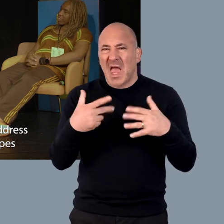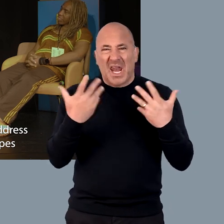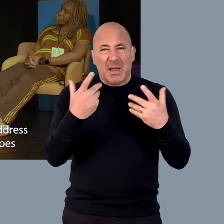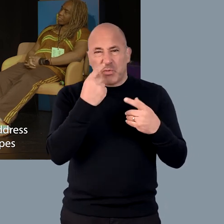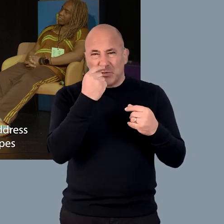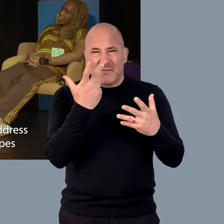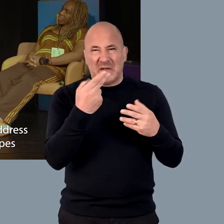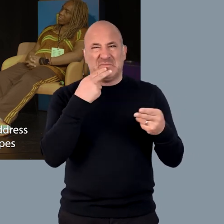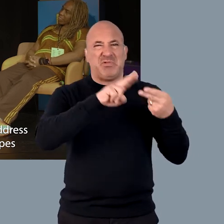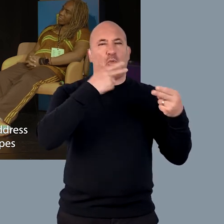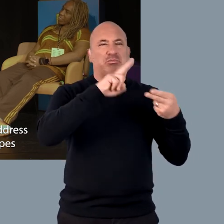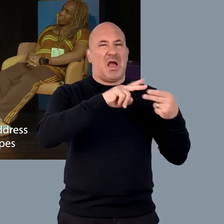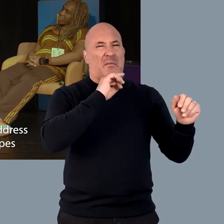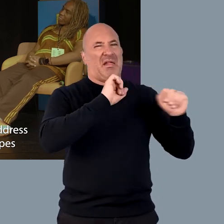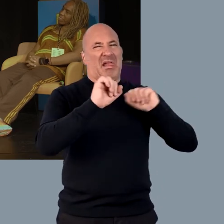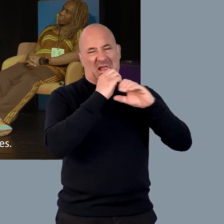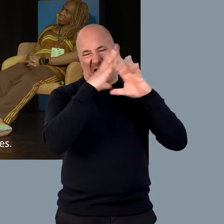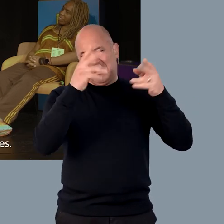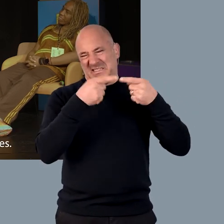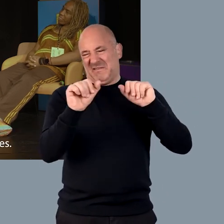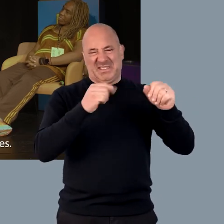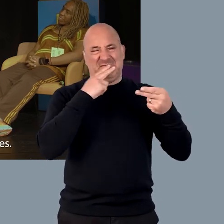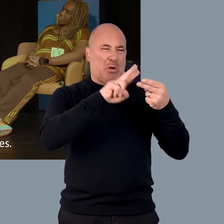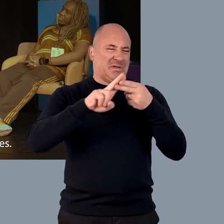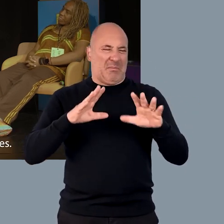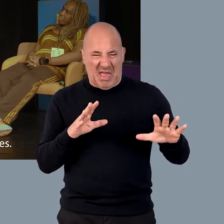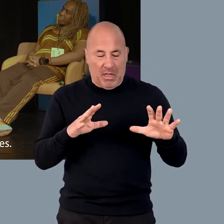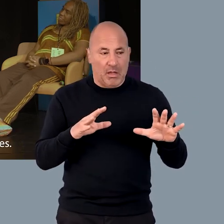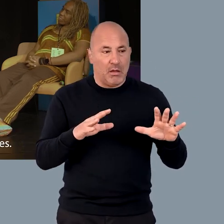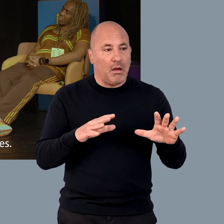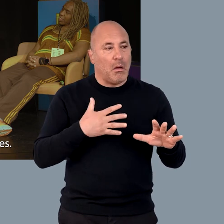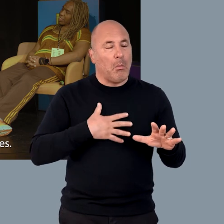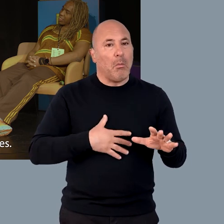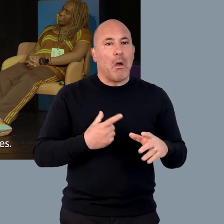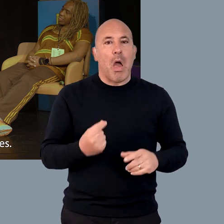address potentially negative and narrow stereotypes they might have formed about differences.